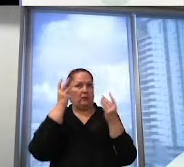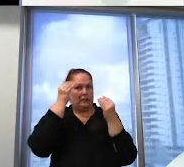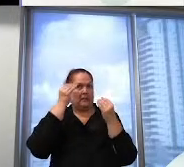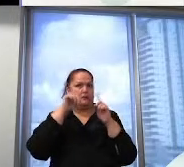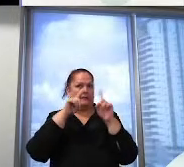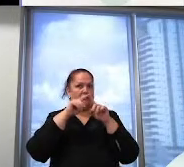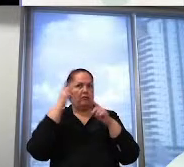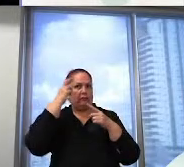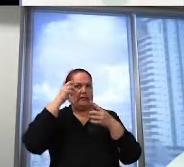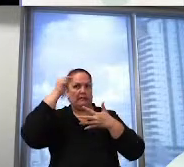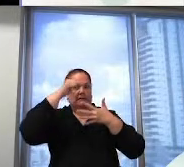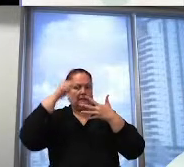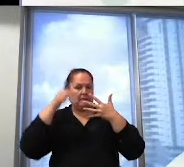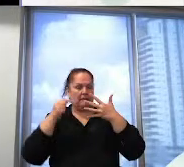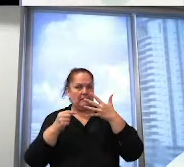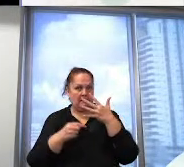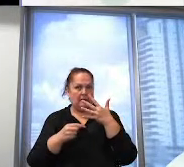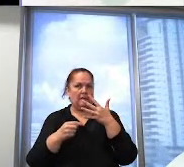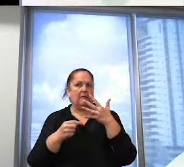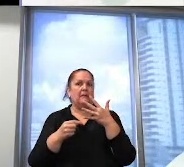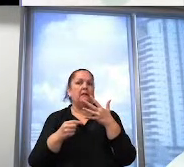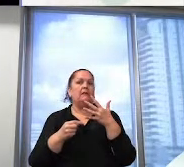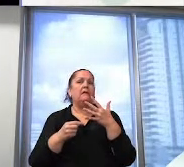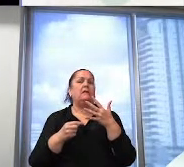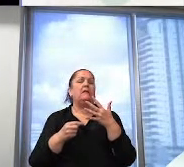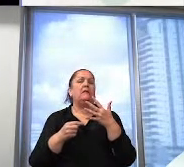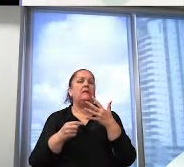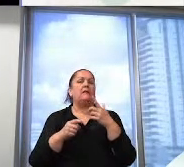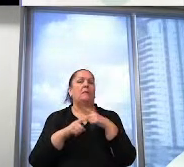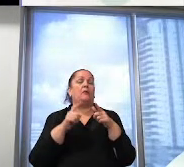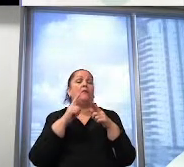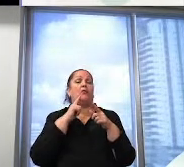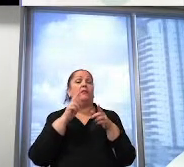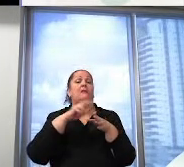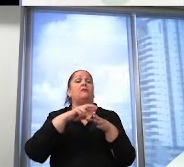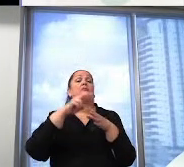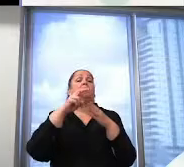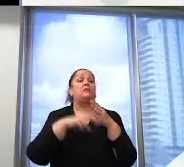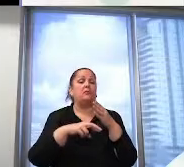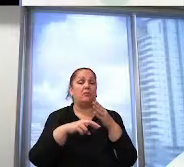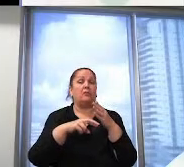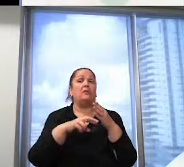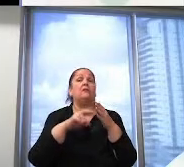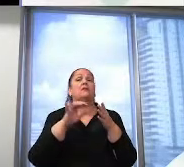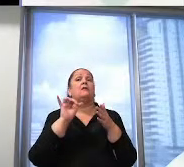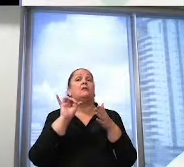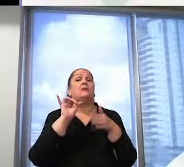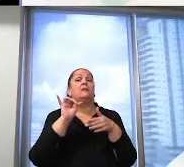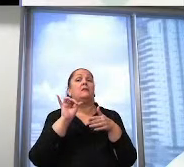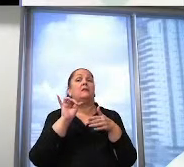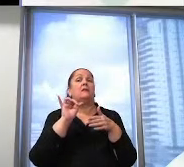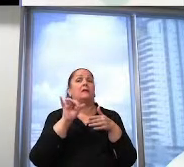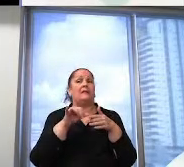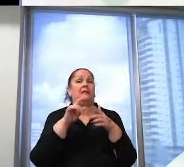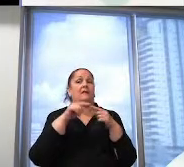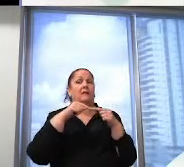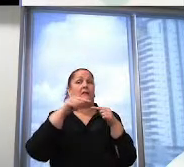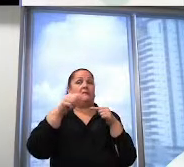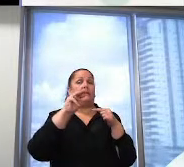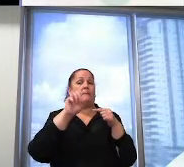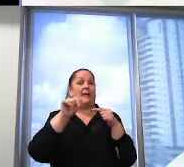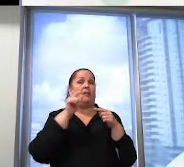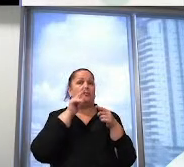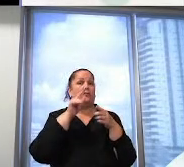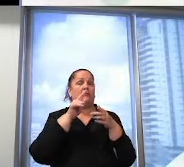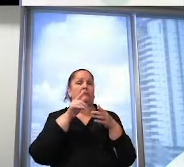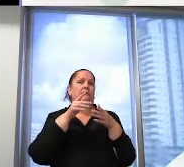about a variety of factors, but in terms of expressing the results, that's where the